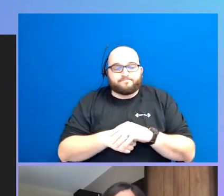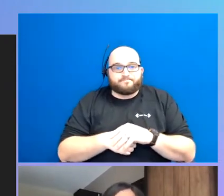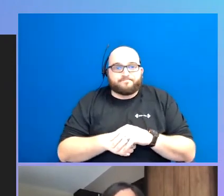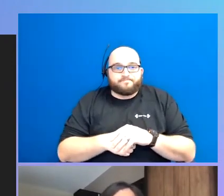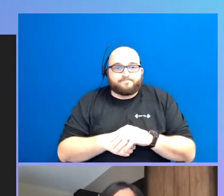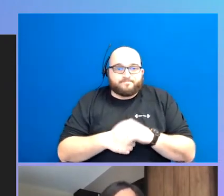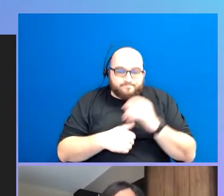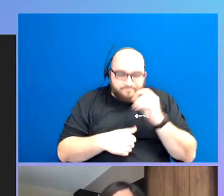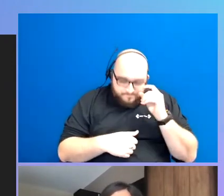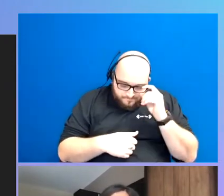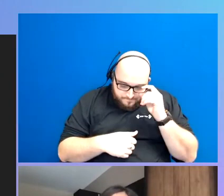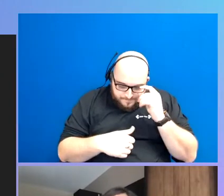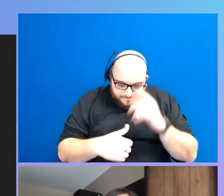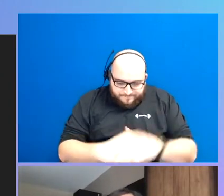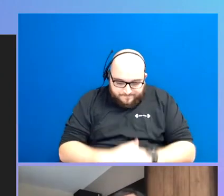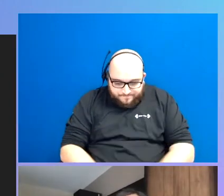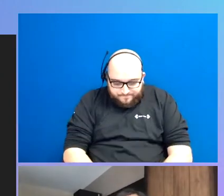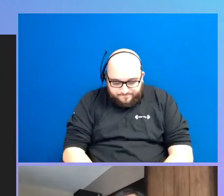All right.